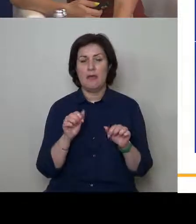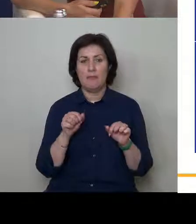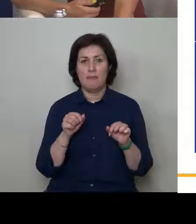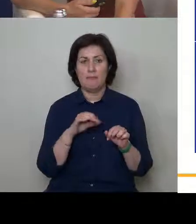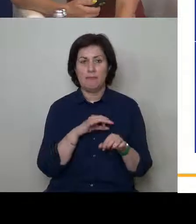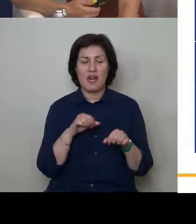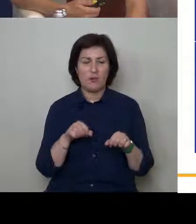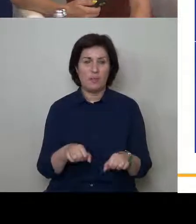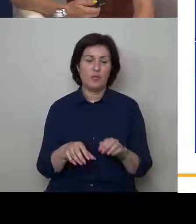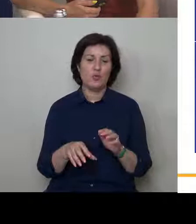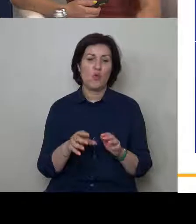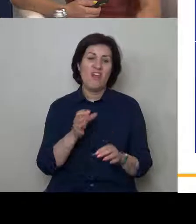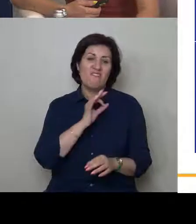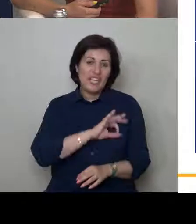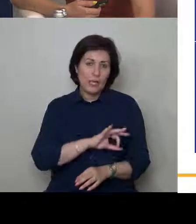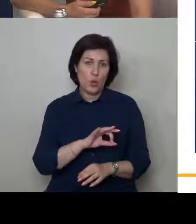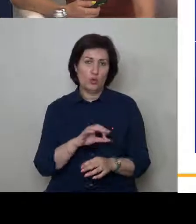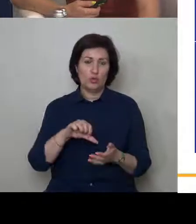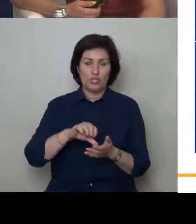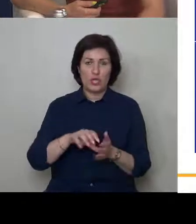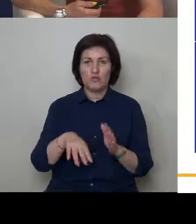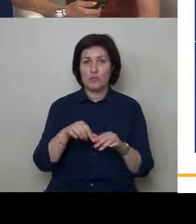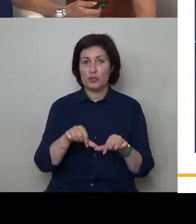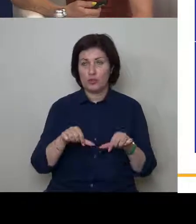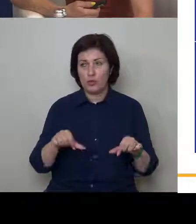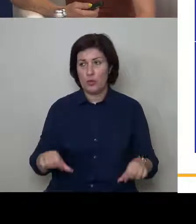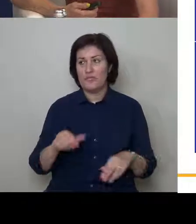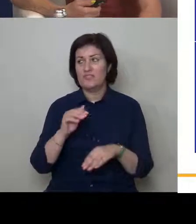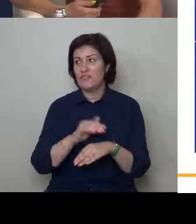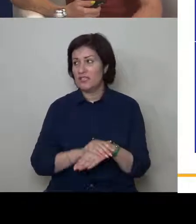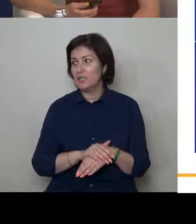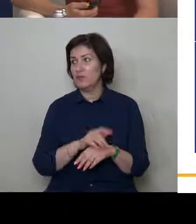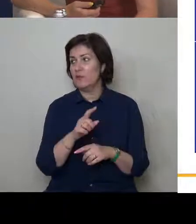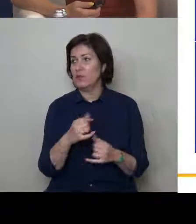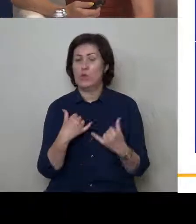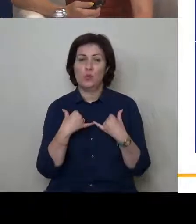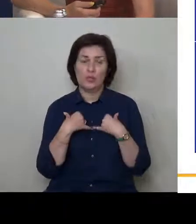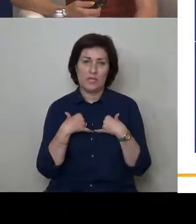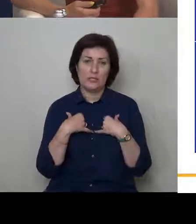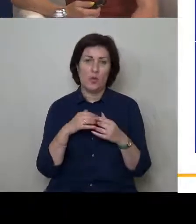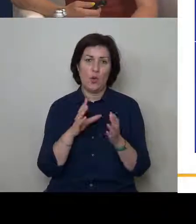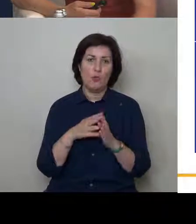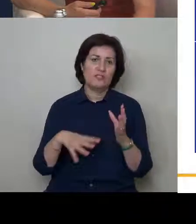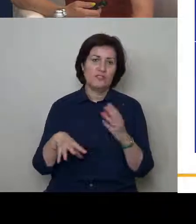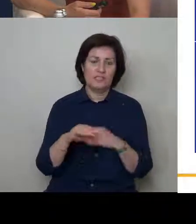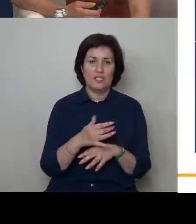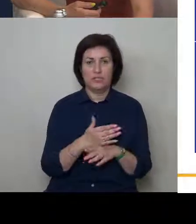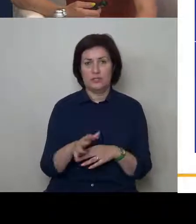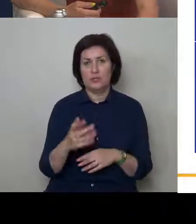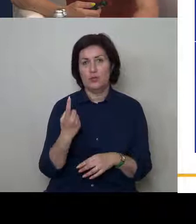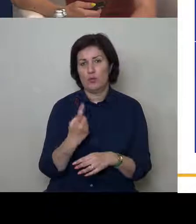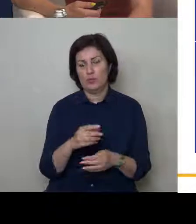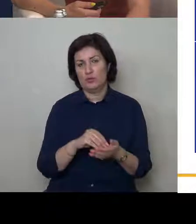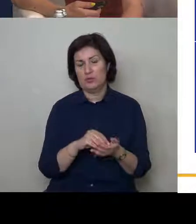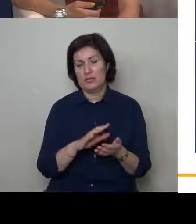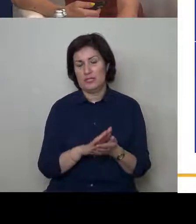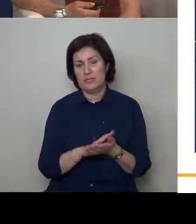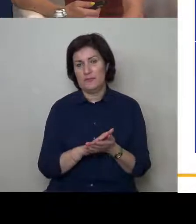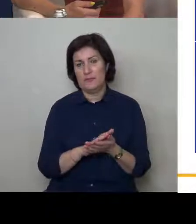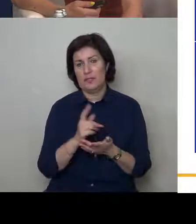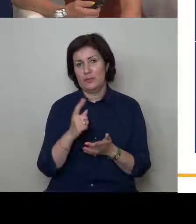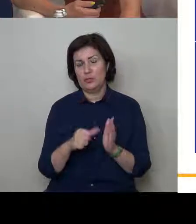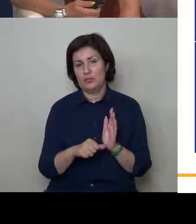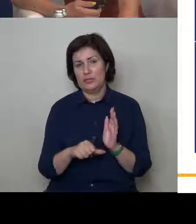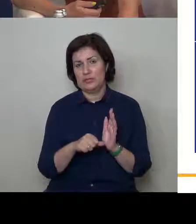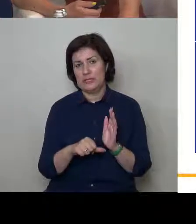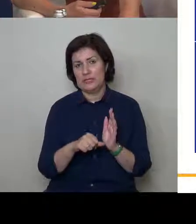If a political party gives some unlawful gain to a member of the election commission, this should also be